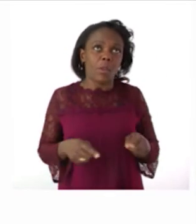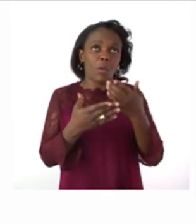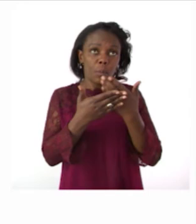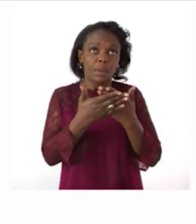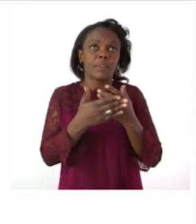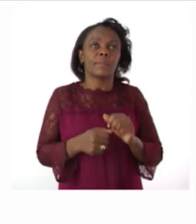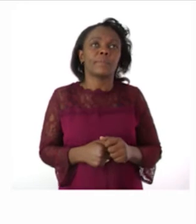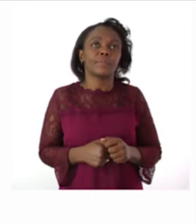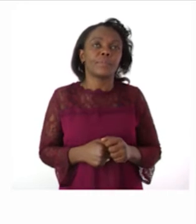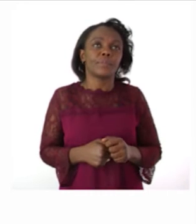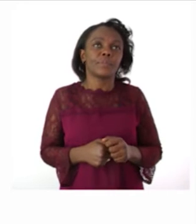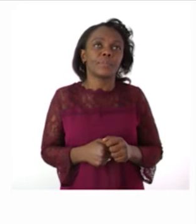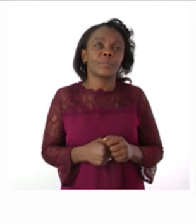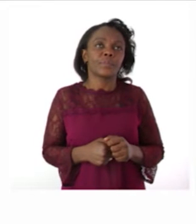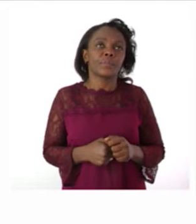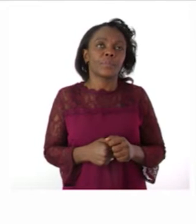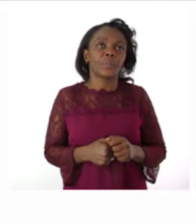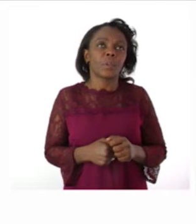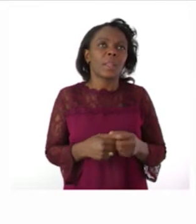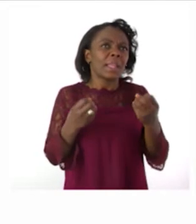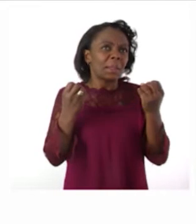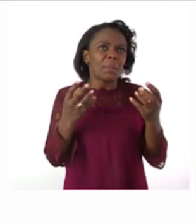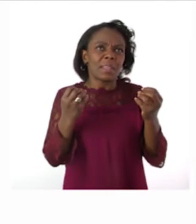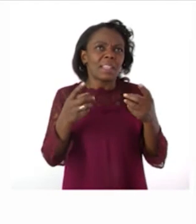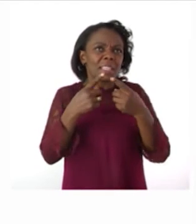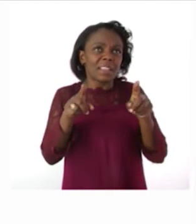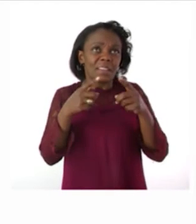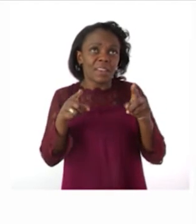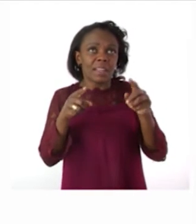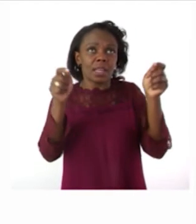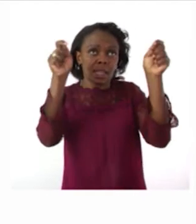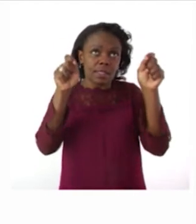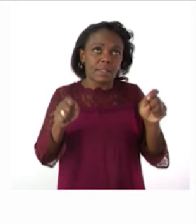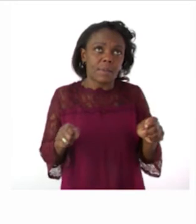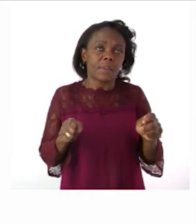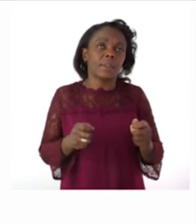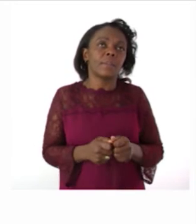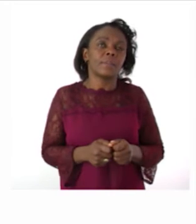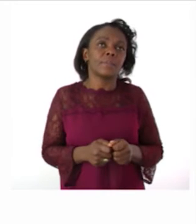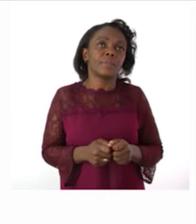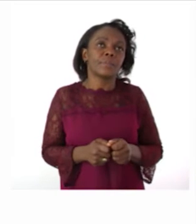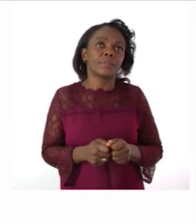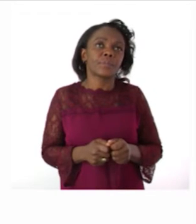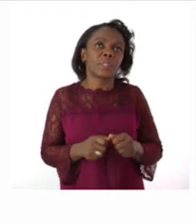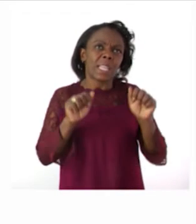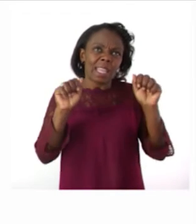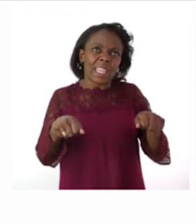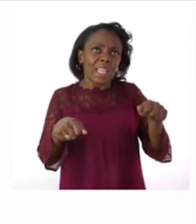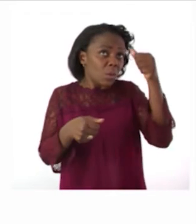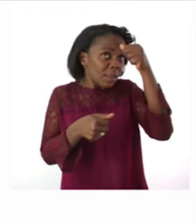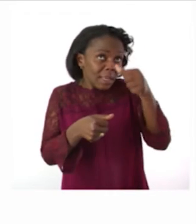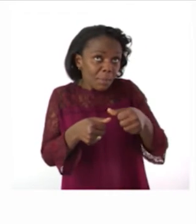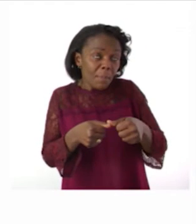is full of all sorts of shapes. So, we'll see if you can still remember the names